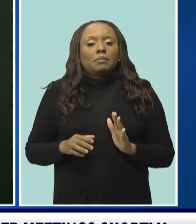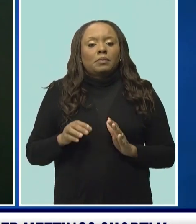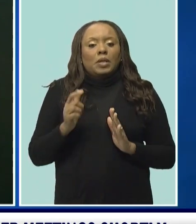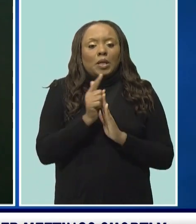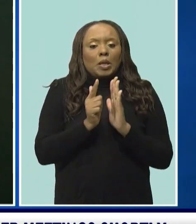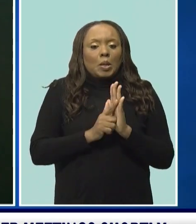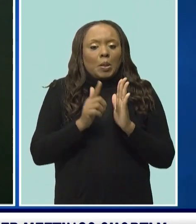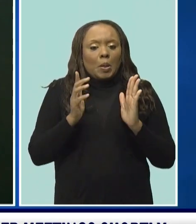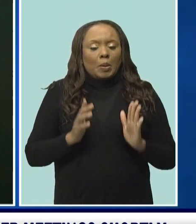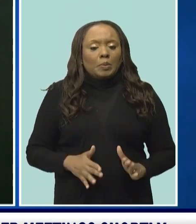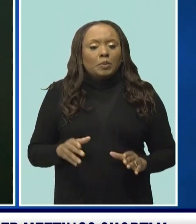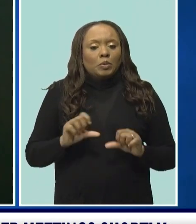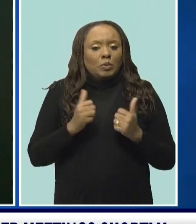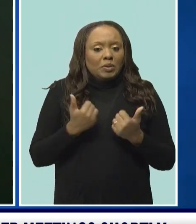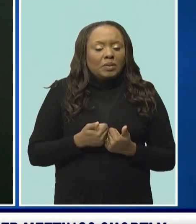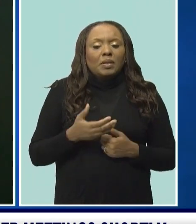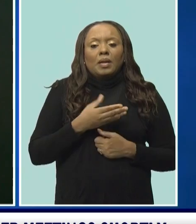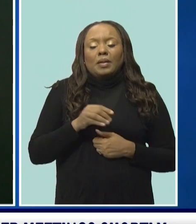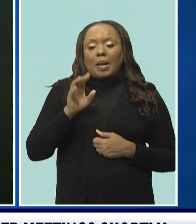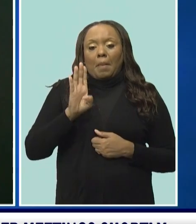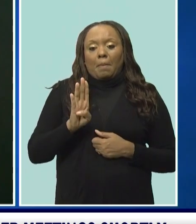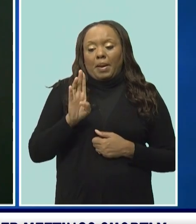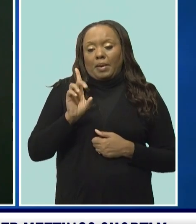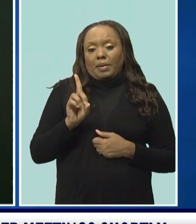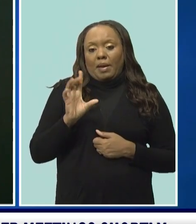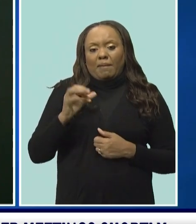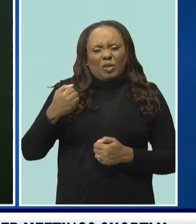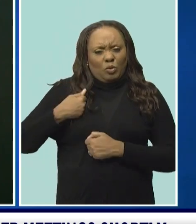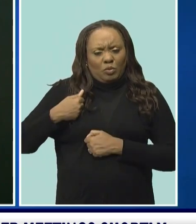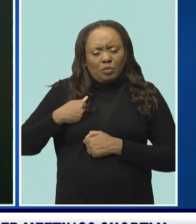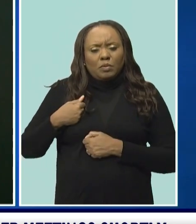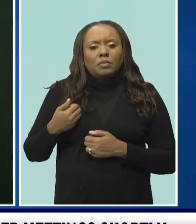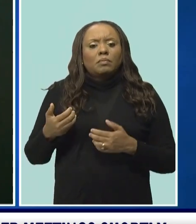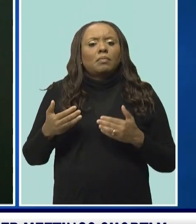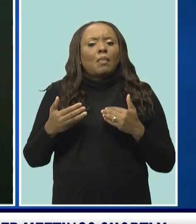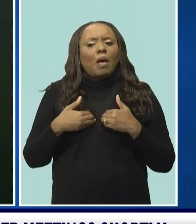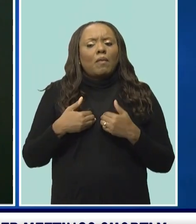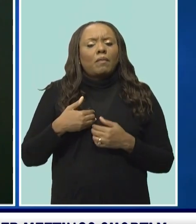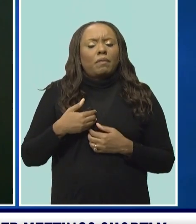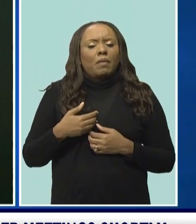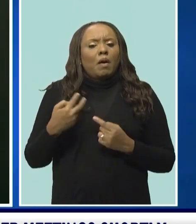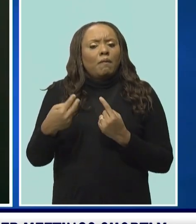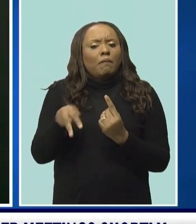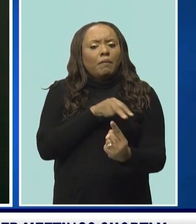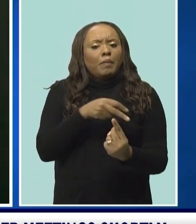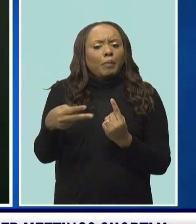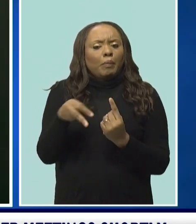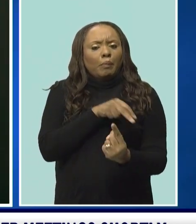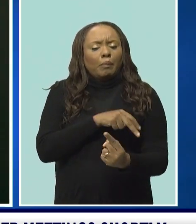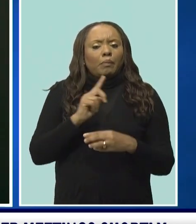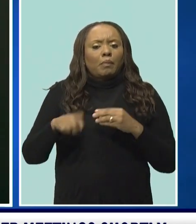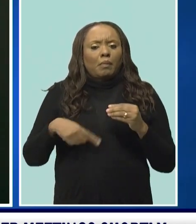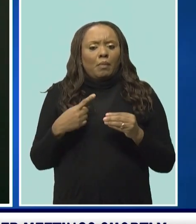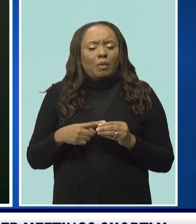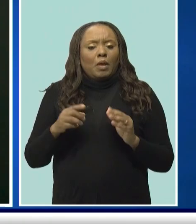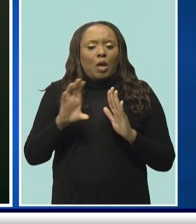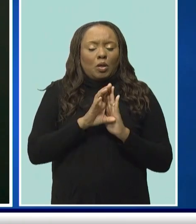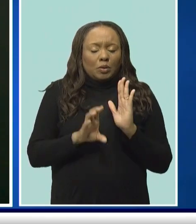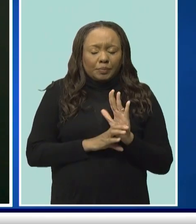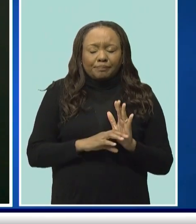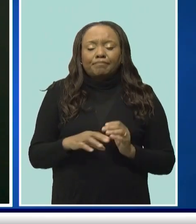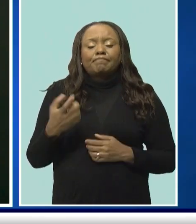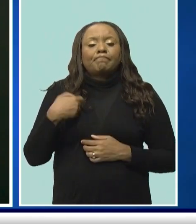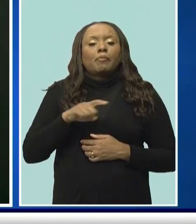Defense Force, all of them have very specific views on the Constitution. So we've written to a vast number